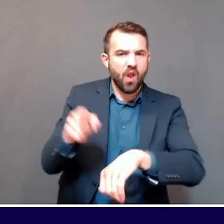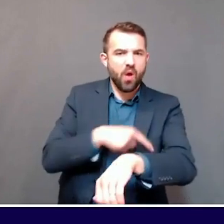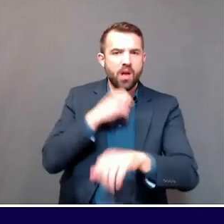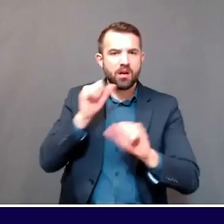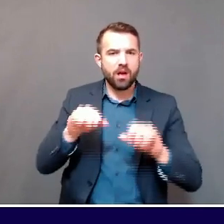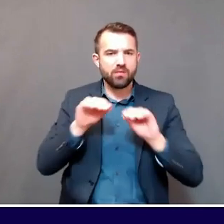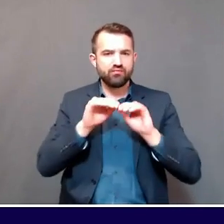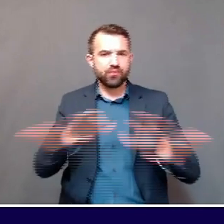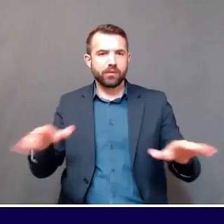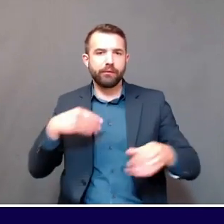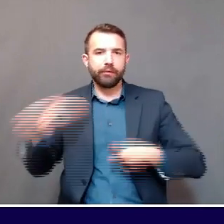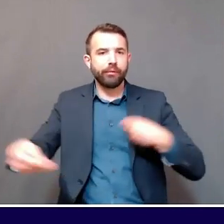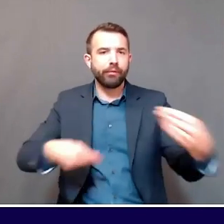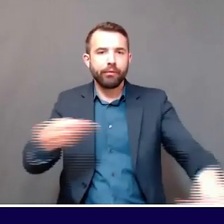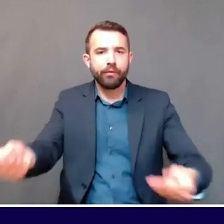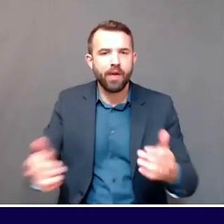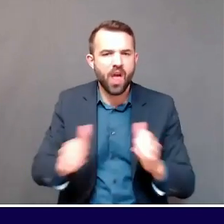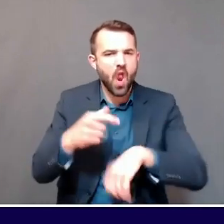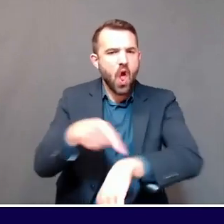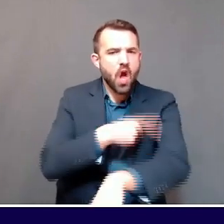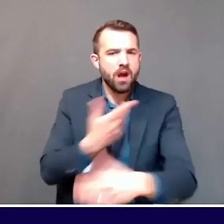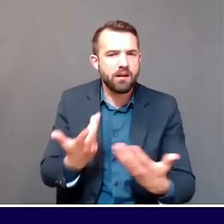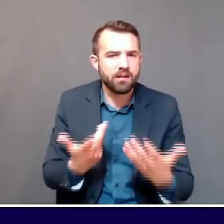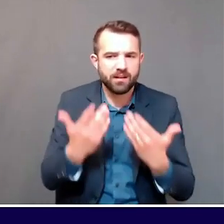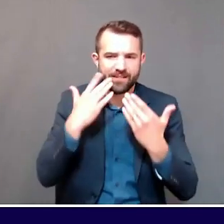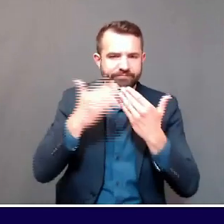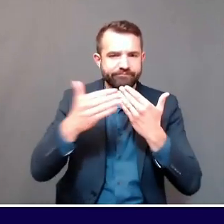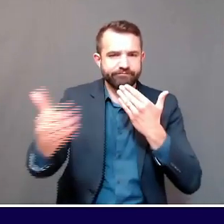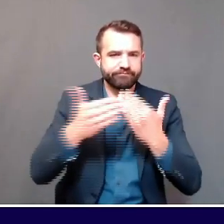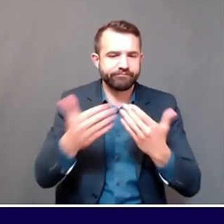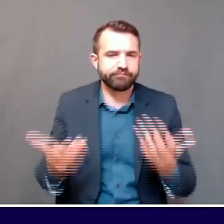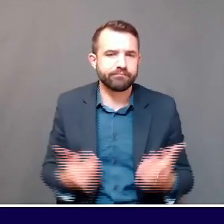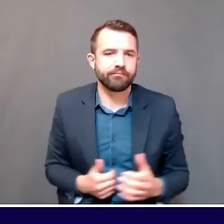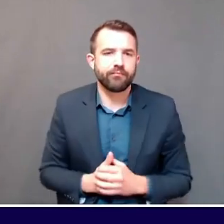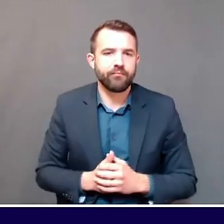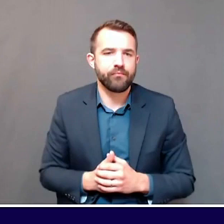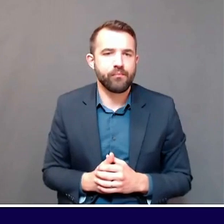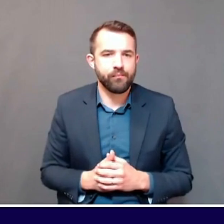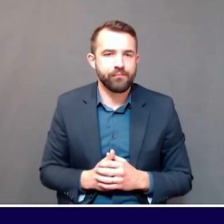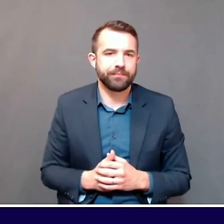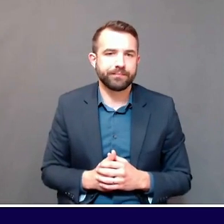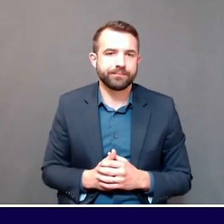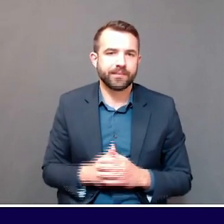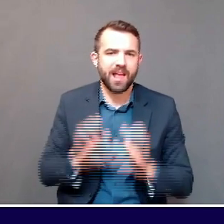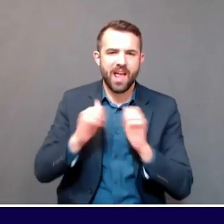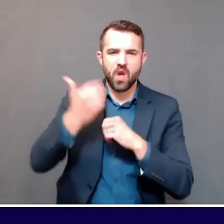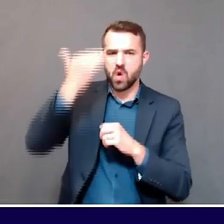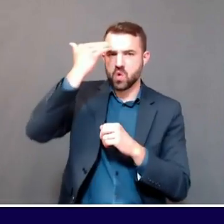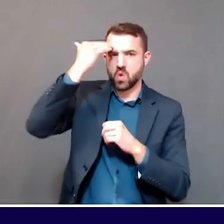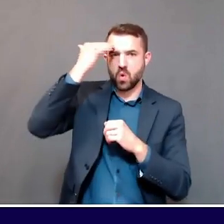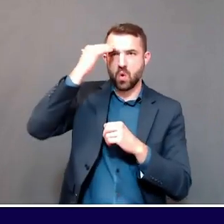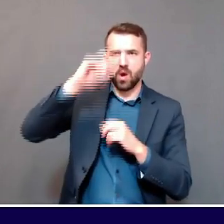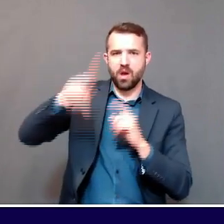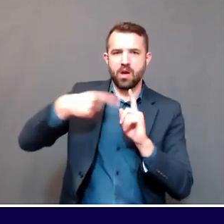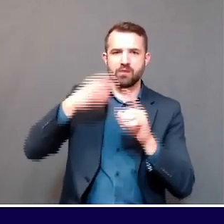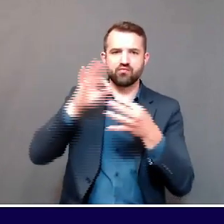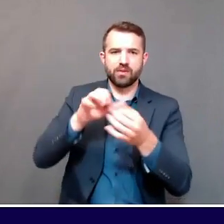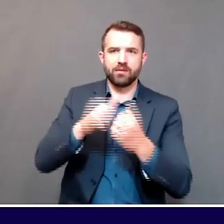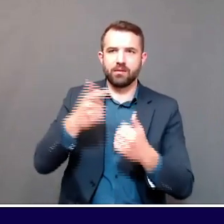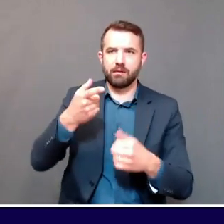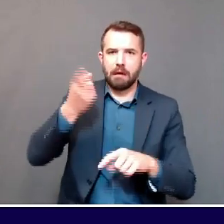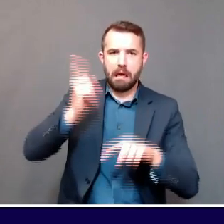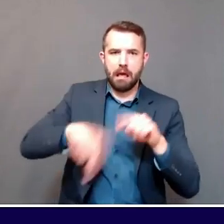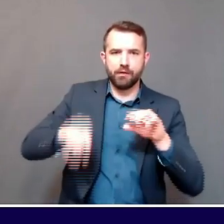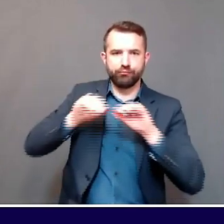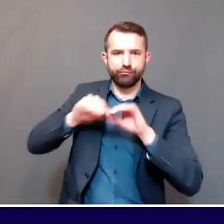remains asymptomatic? How is it known when they are no longer contagious? Do they have to have another test